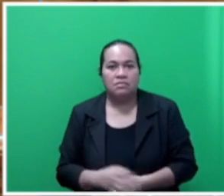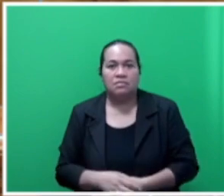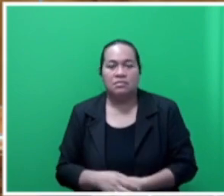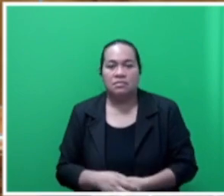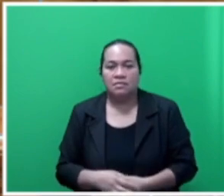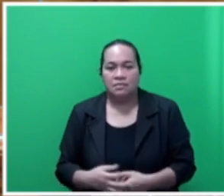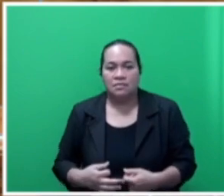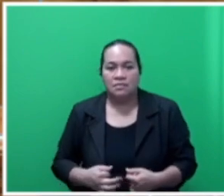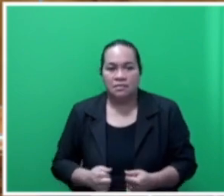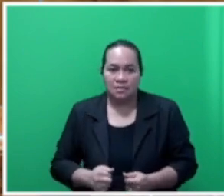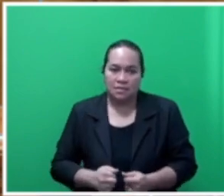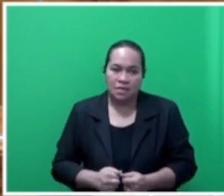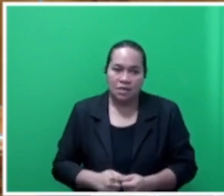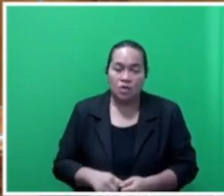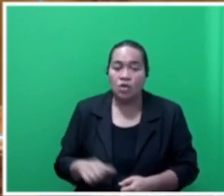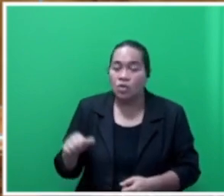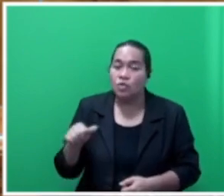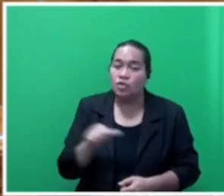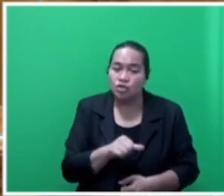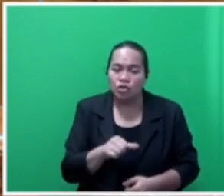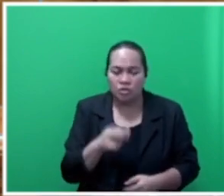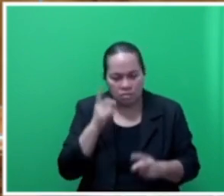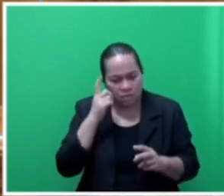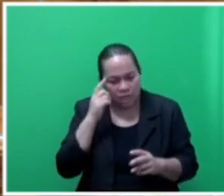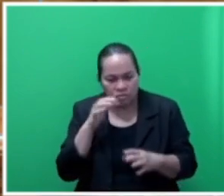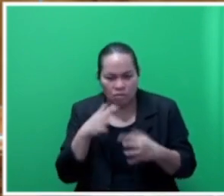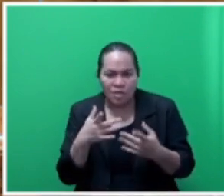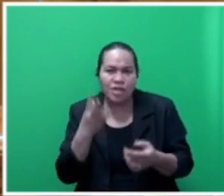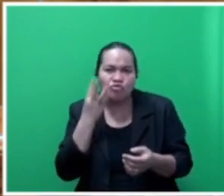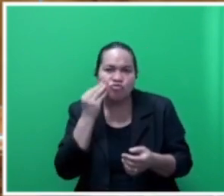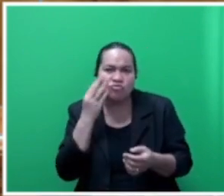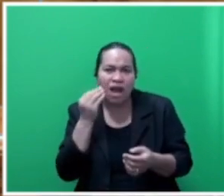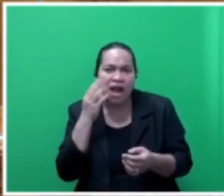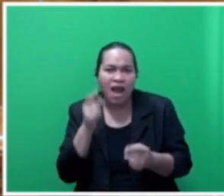We should consider alternative and diversification within the sugar industry.